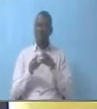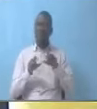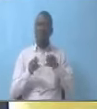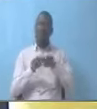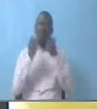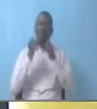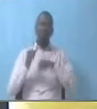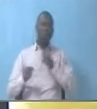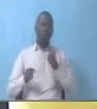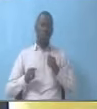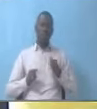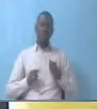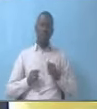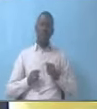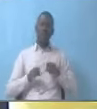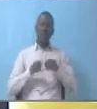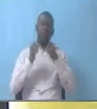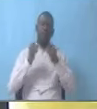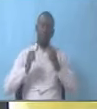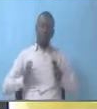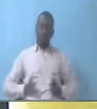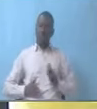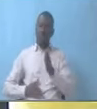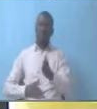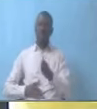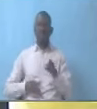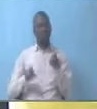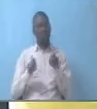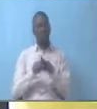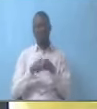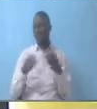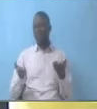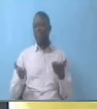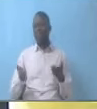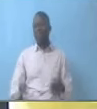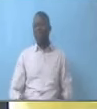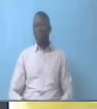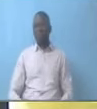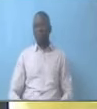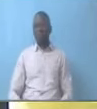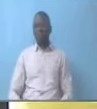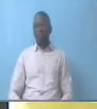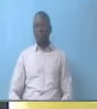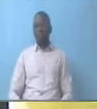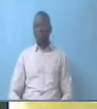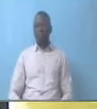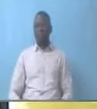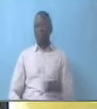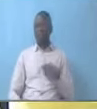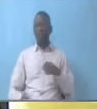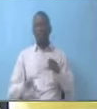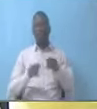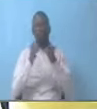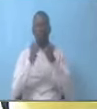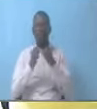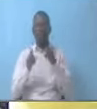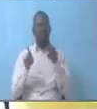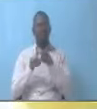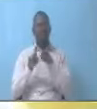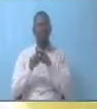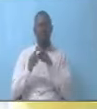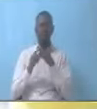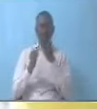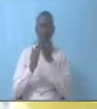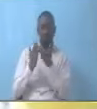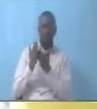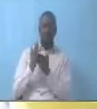nak mën nañ koy li ni xété ak ni nga xamé non lañ xété yelle fi doomu adamay. It may violate the same the following principles. Man